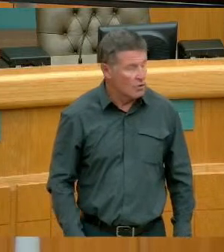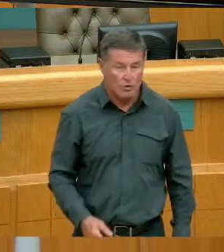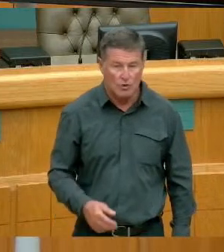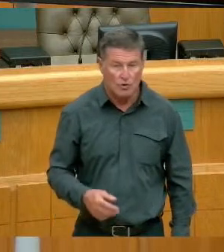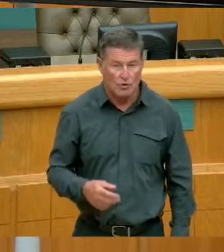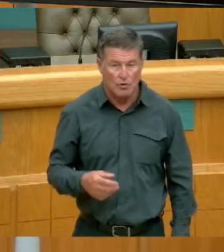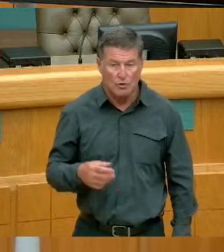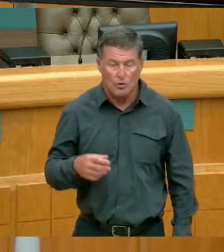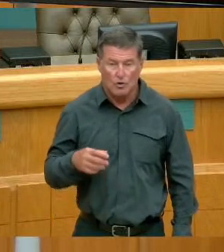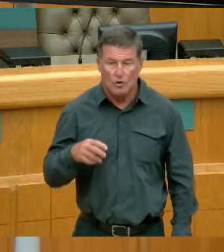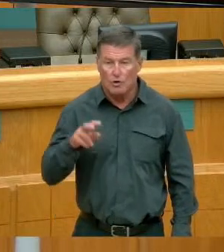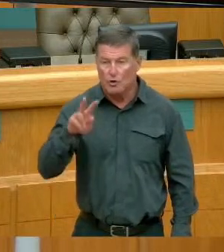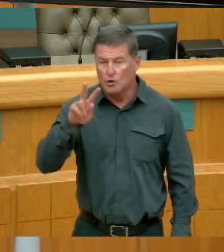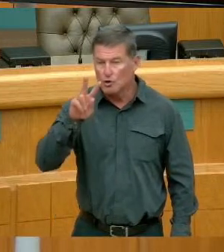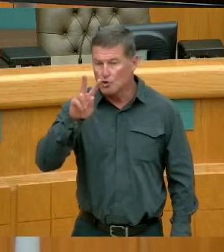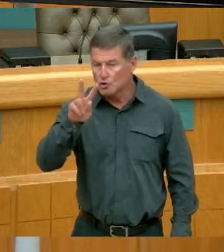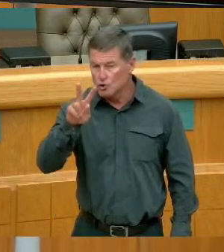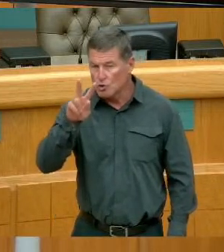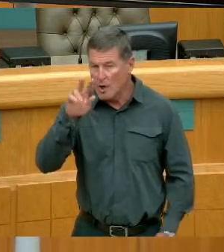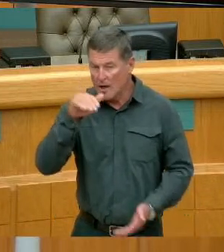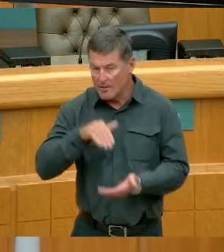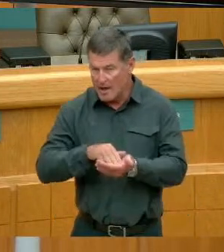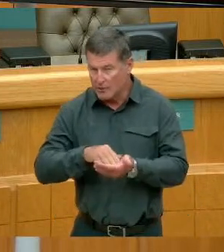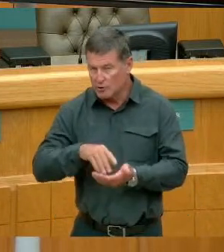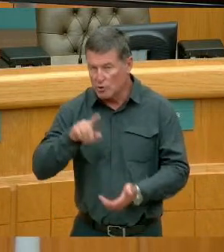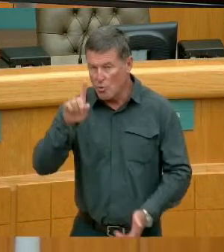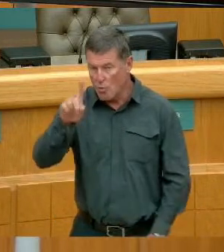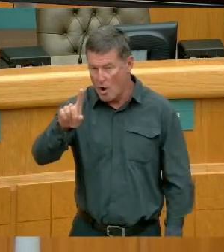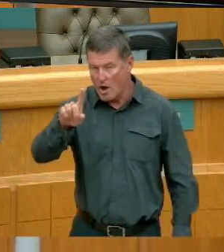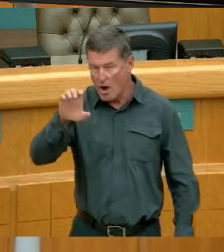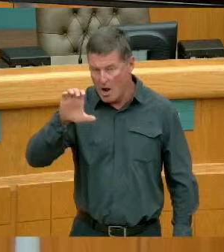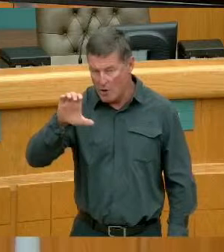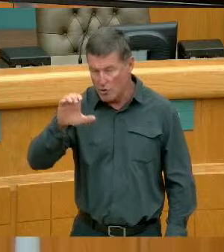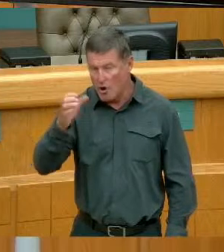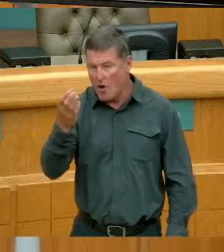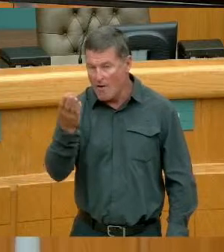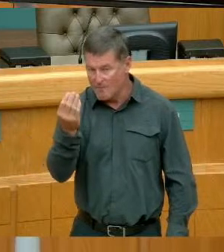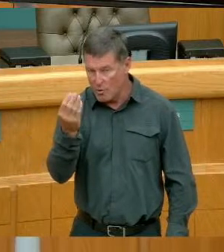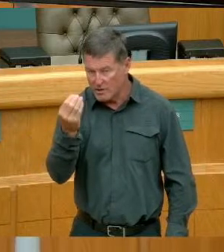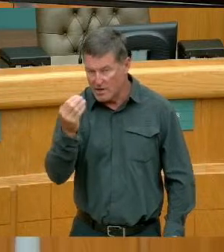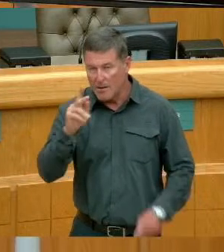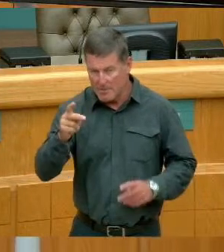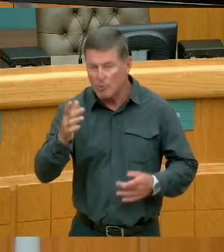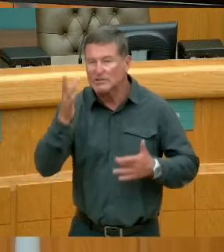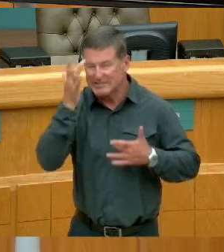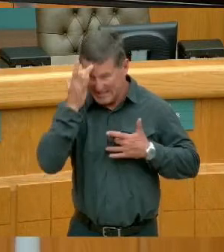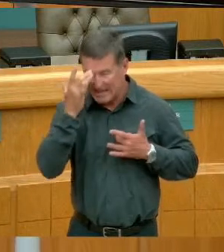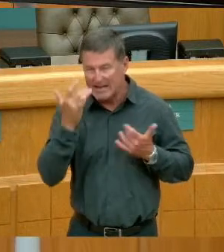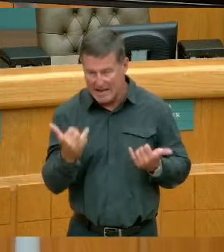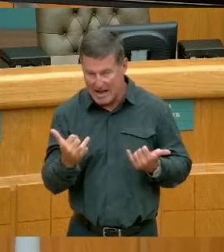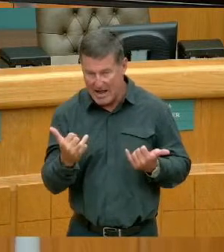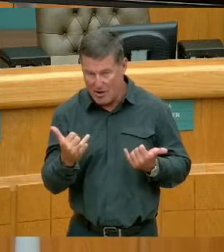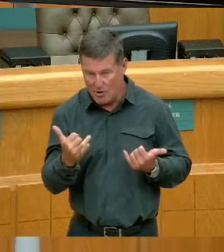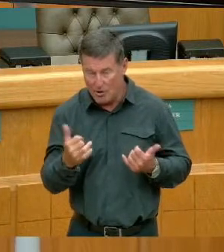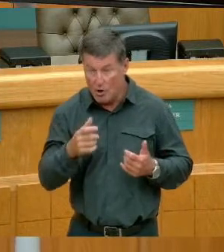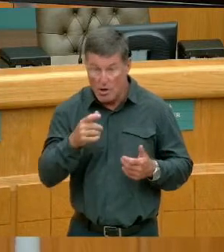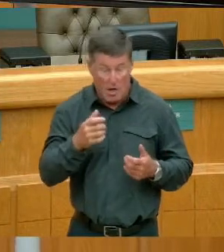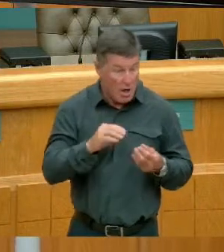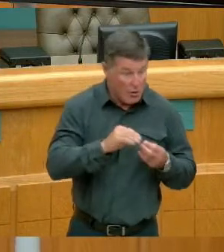2,114 active cases, so that number continues to kind of outpace, obviously, the recovered